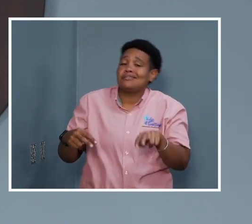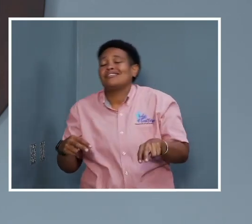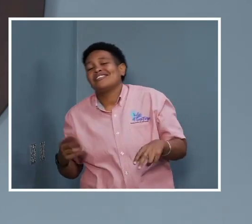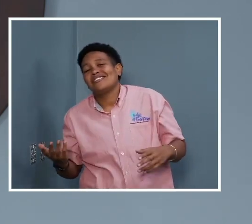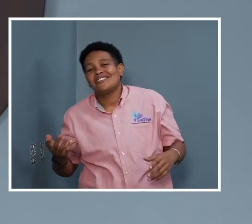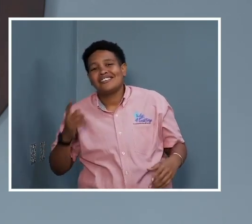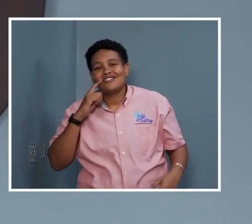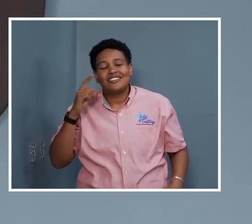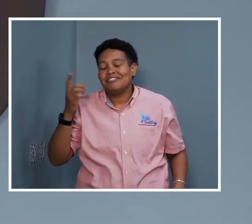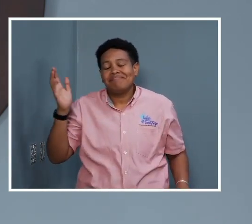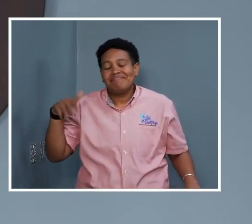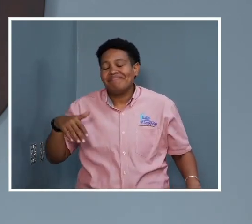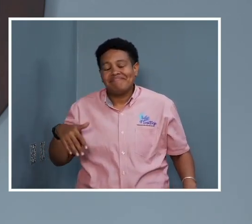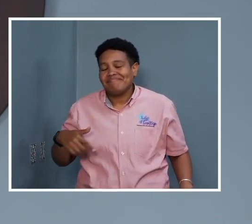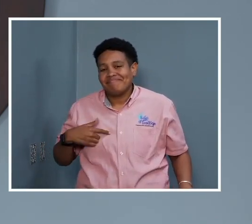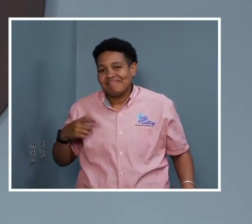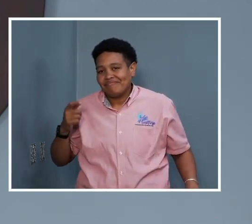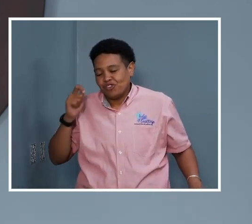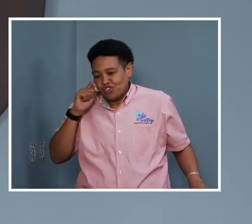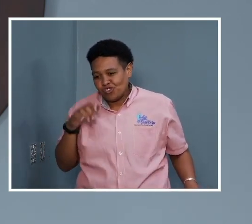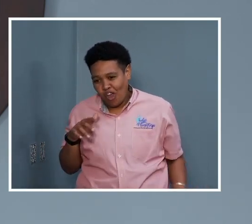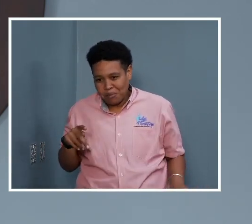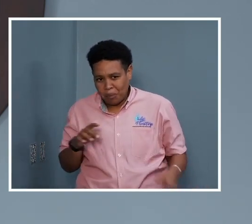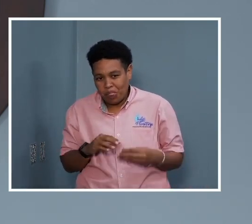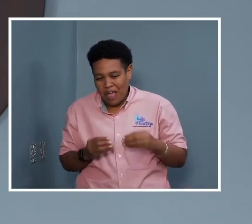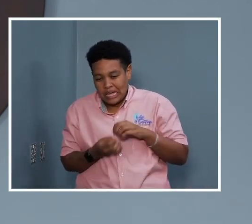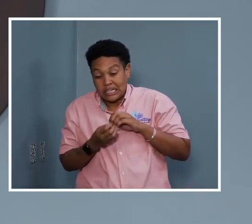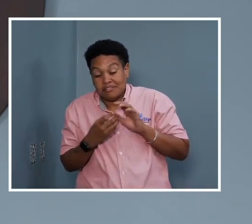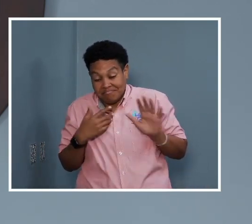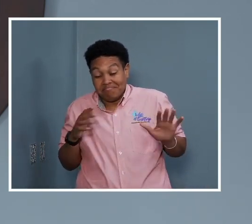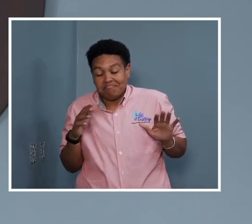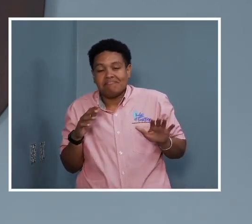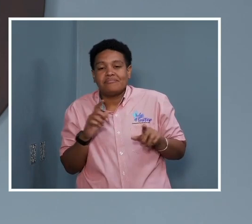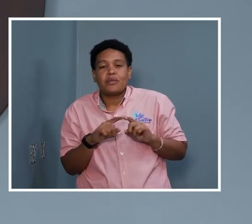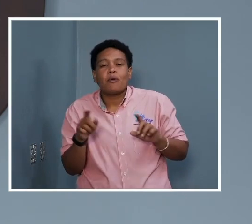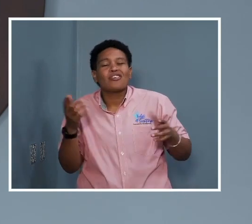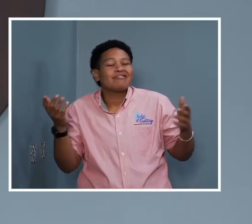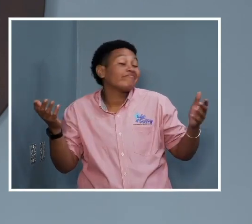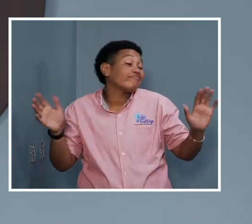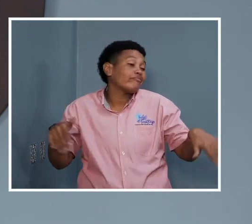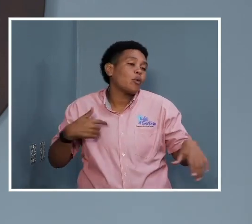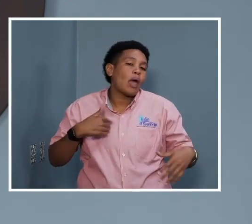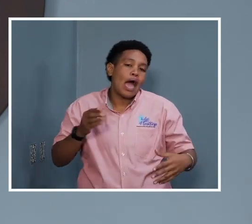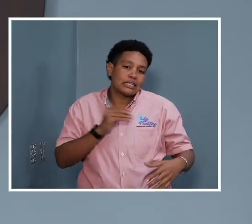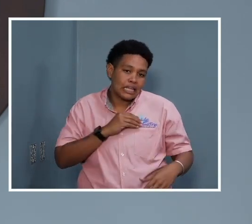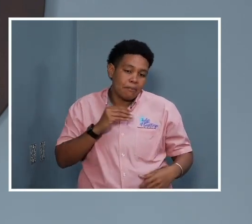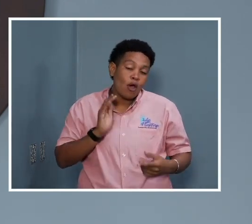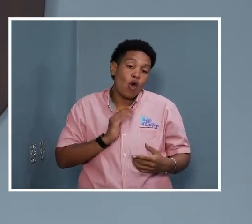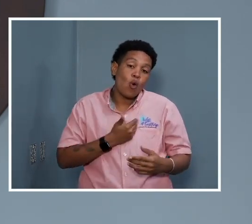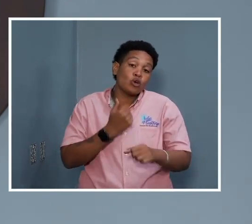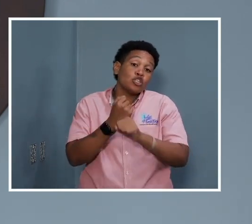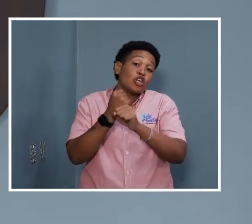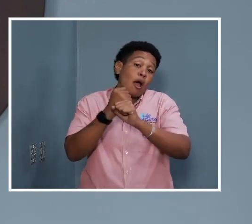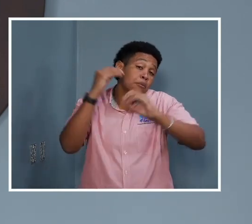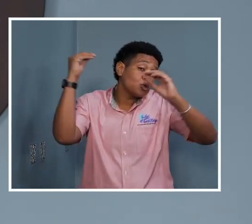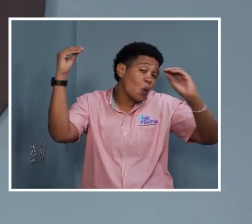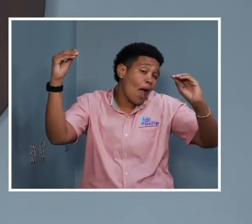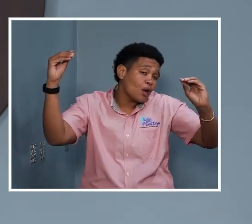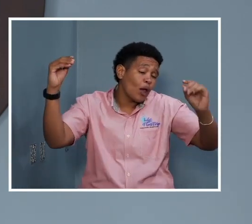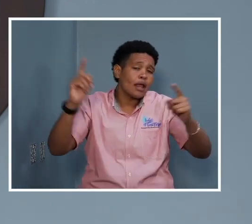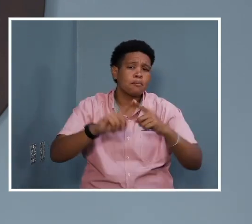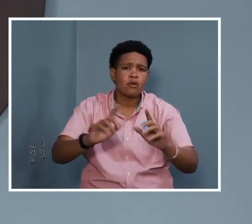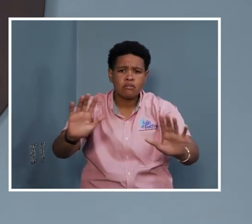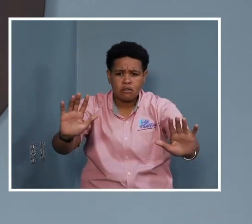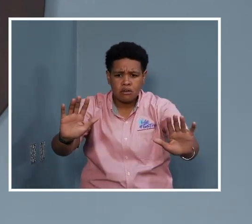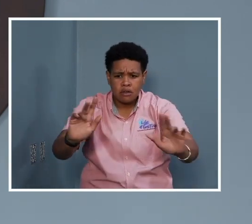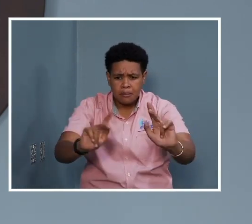it befuddles me. But it is what it is, and we accept that this is how it will be. And our job is to educate and bring